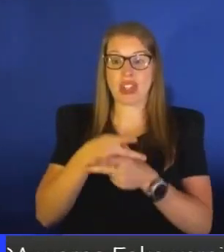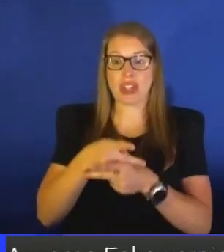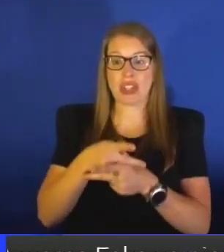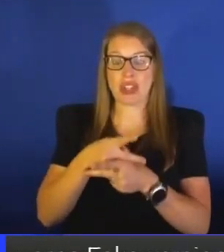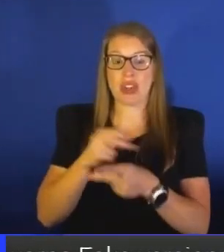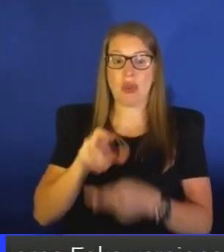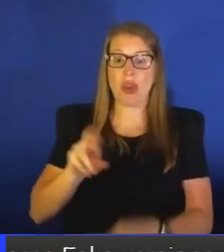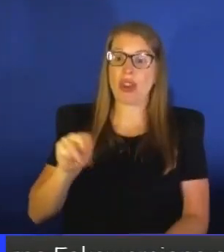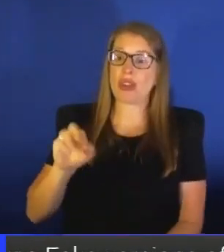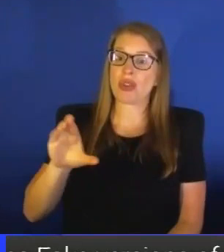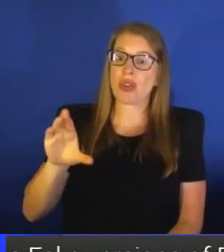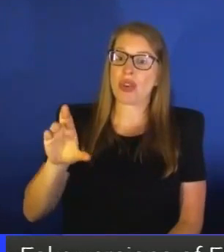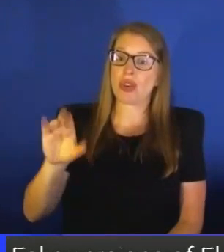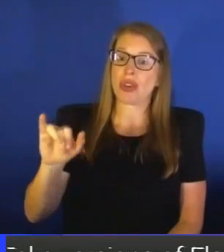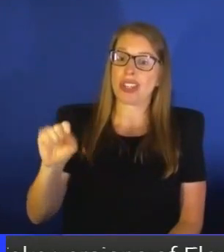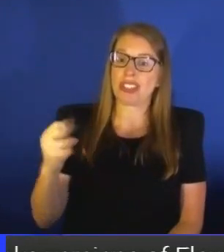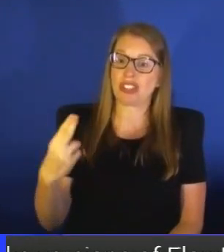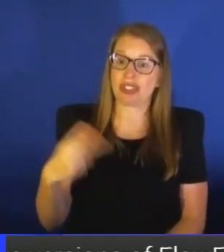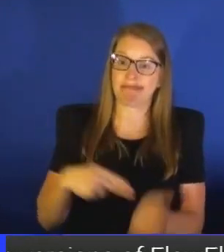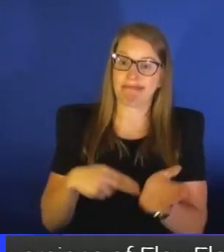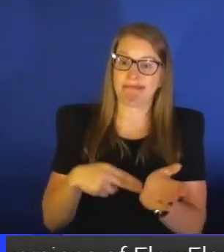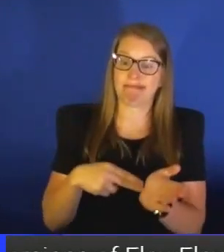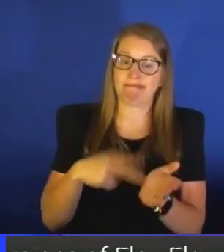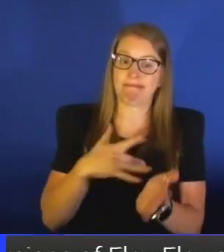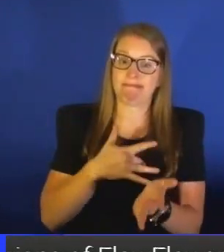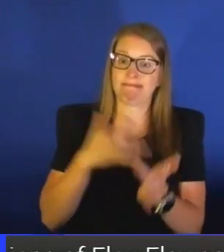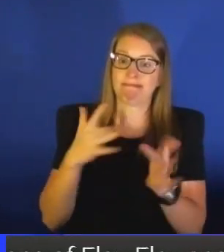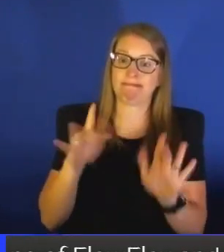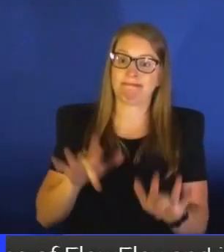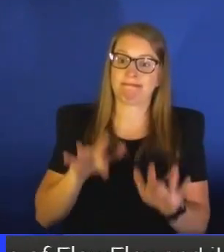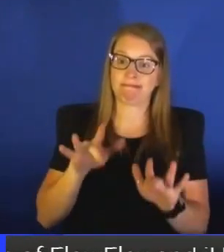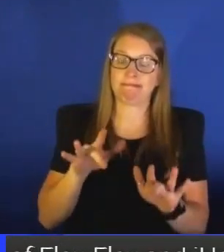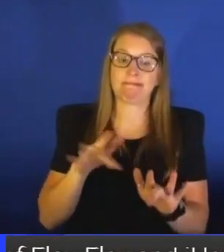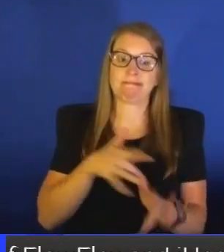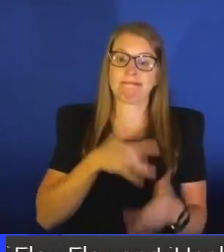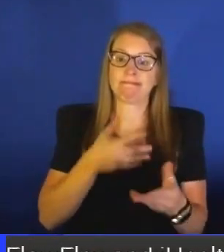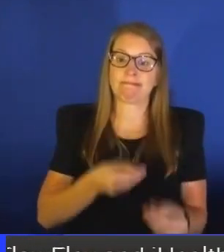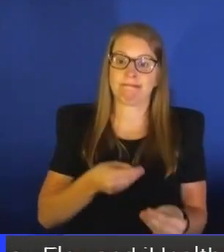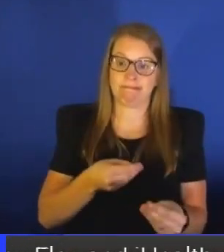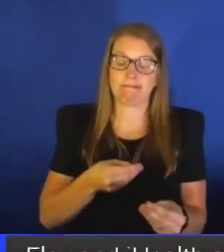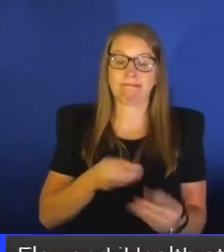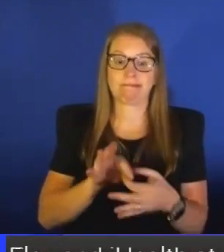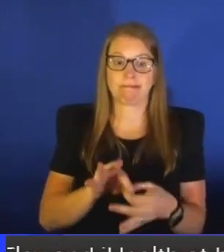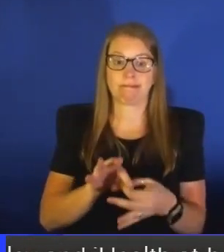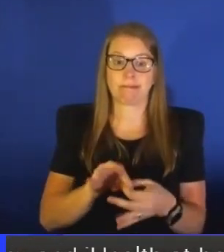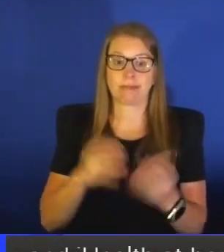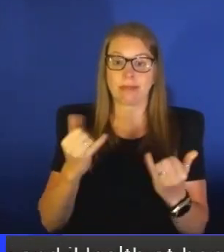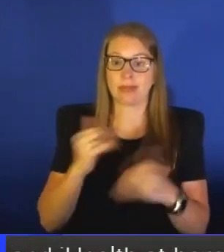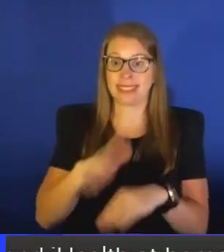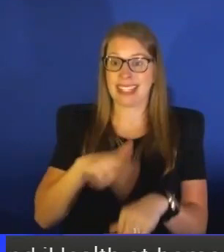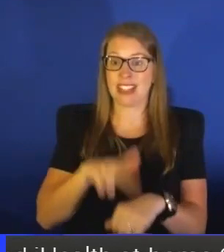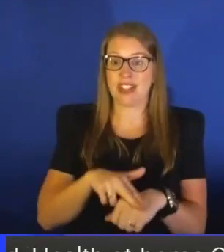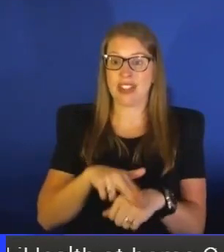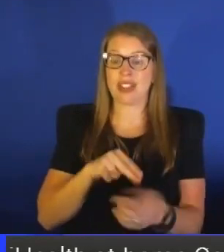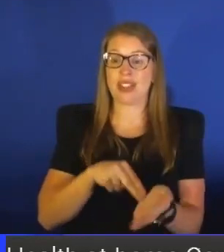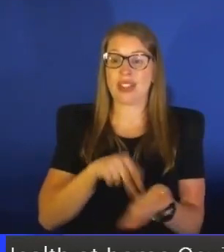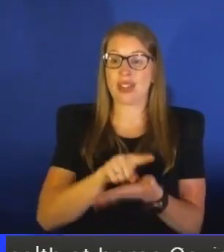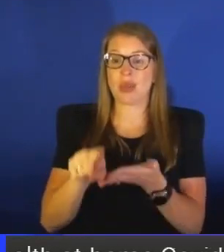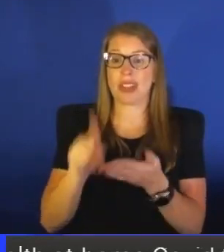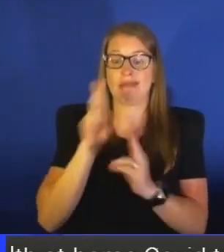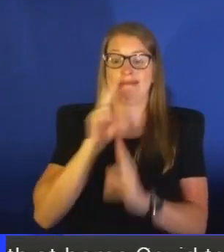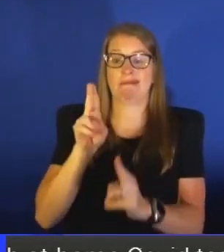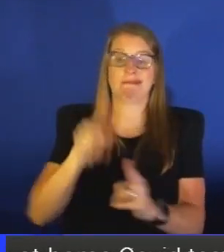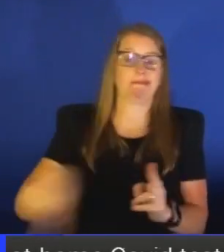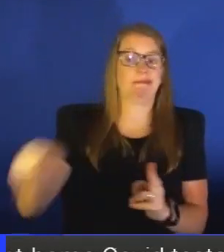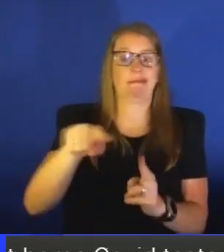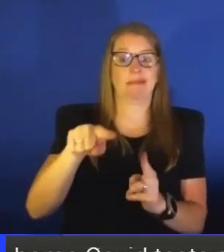become synonymous with caring and compassion, certainly over these last couple of years. This is National Nurses Week, and we honor those in the medical community